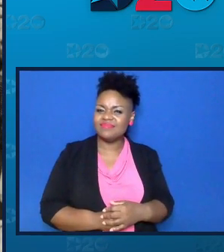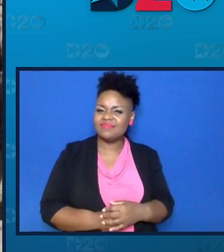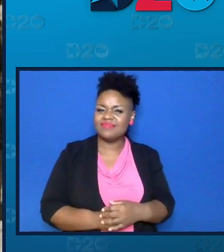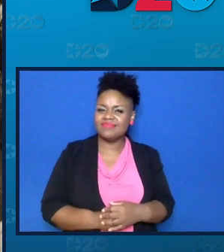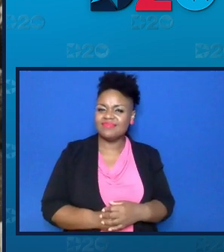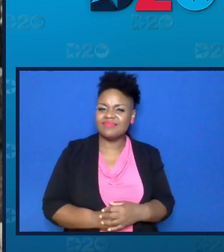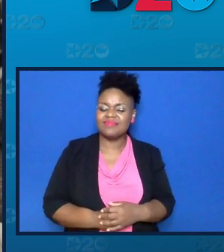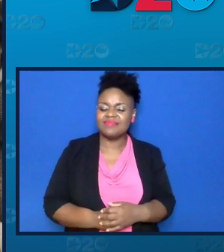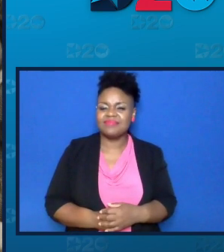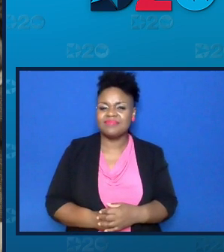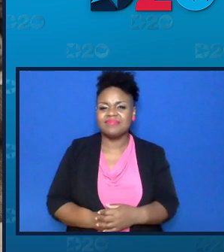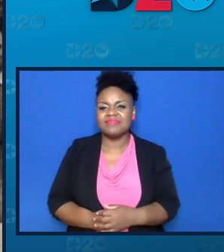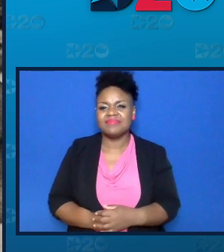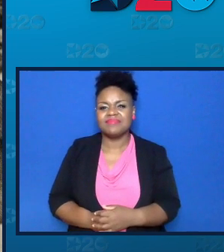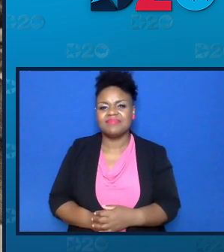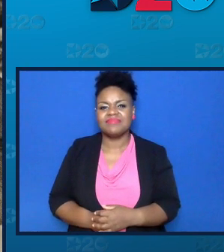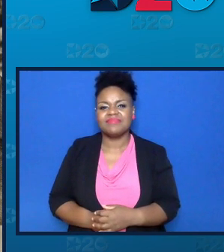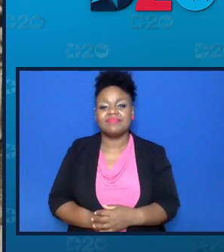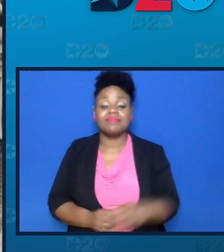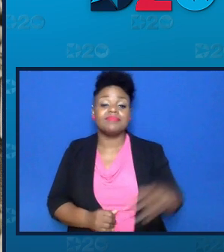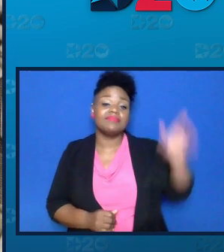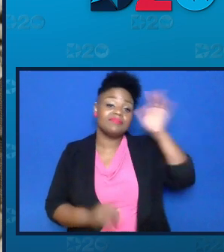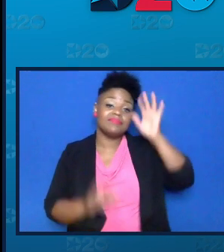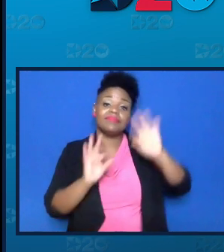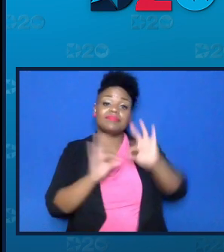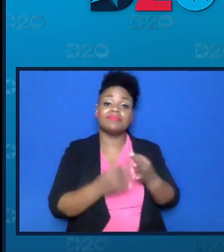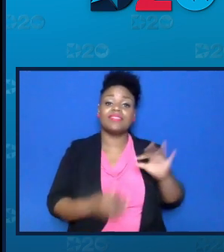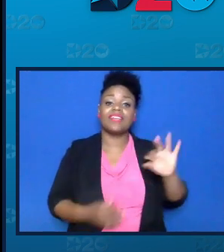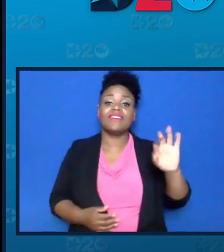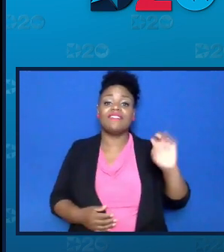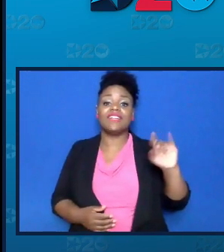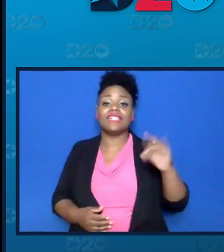The Finnegans and Bidens were Irish Catholic.